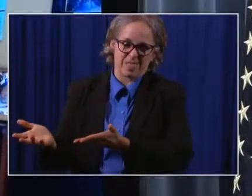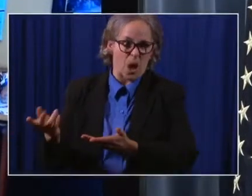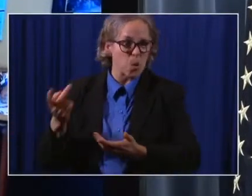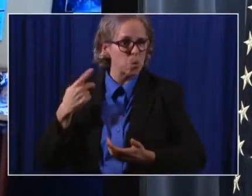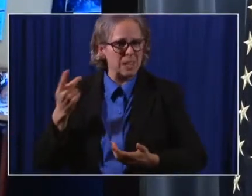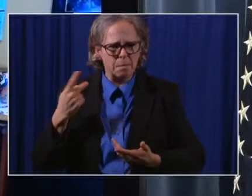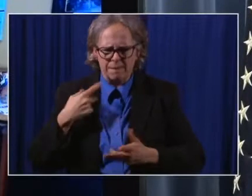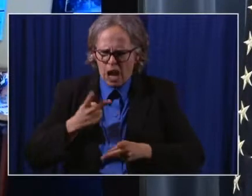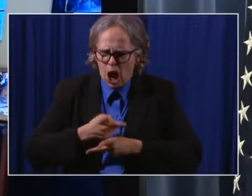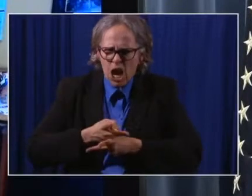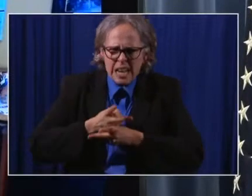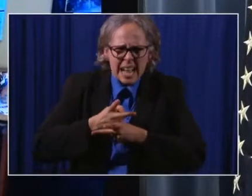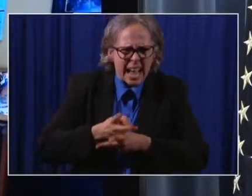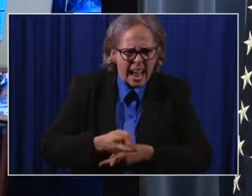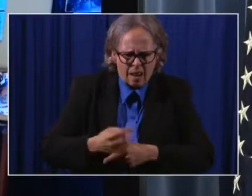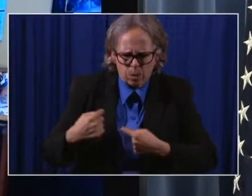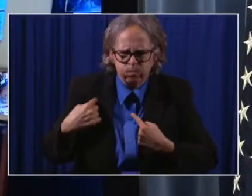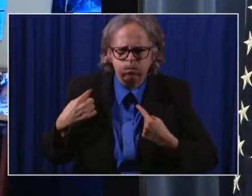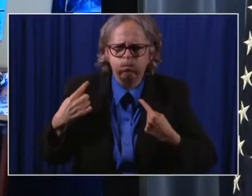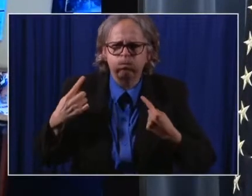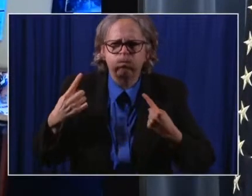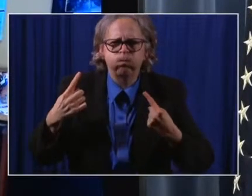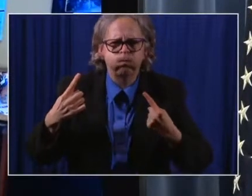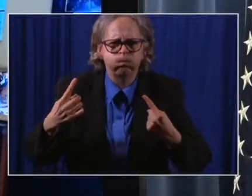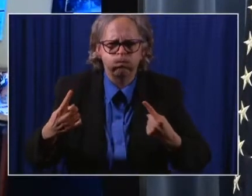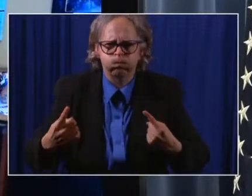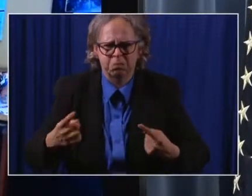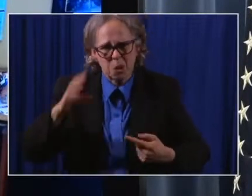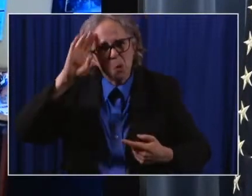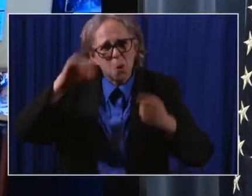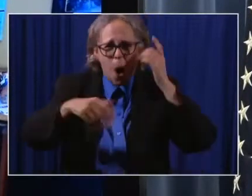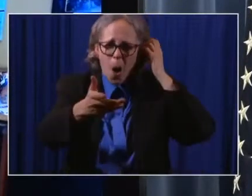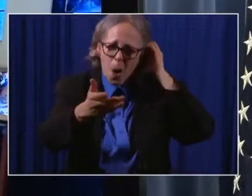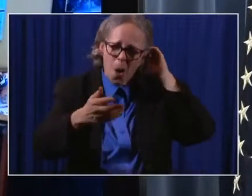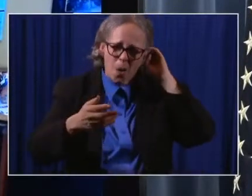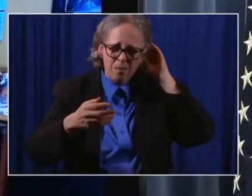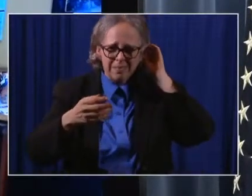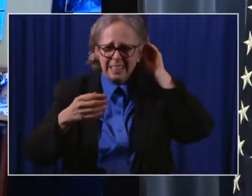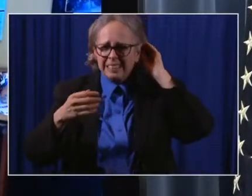beginning. For the perimeters and the barriers that we tried to put